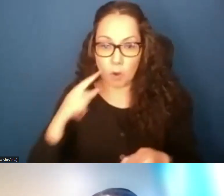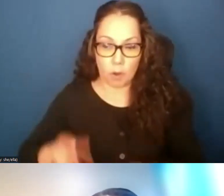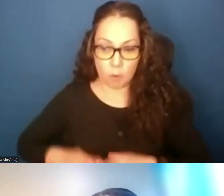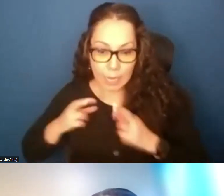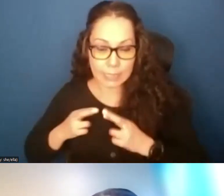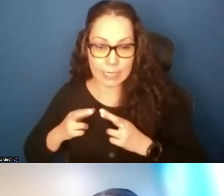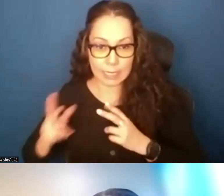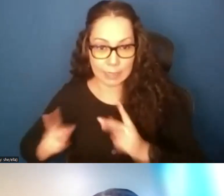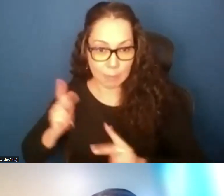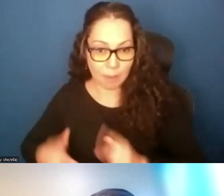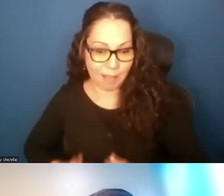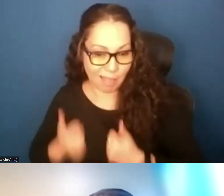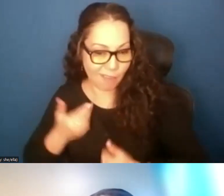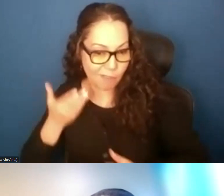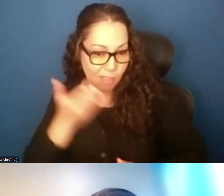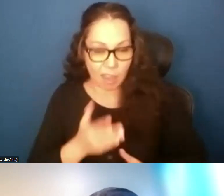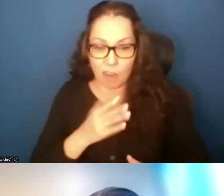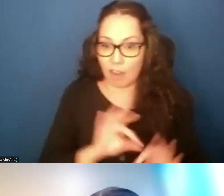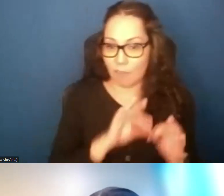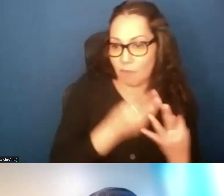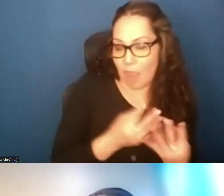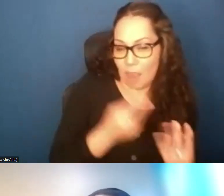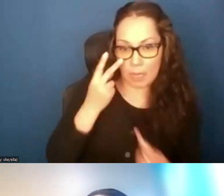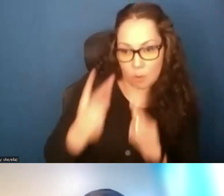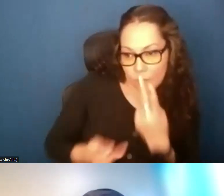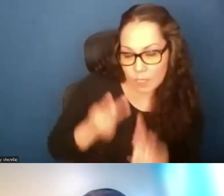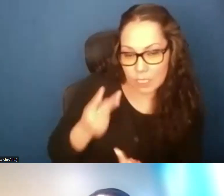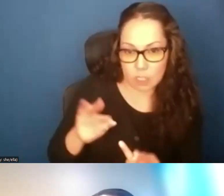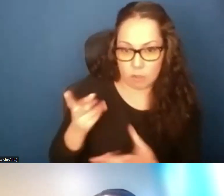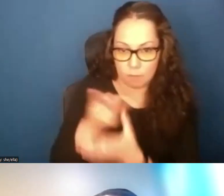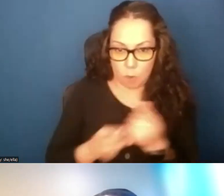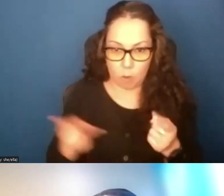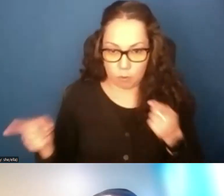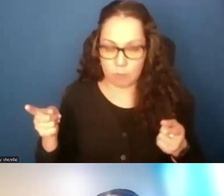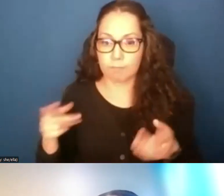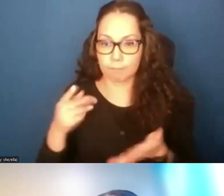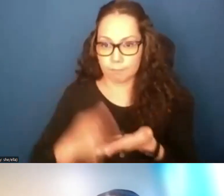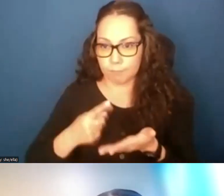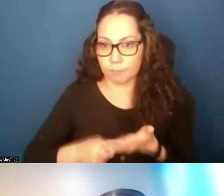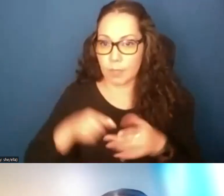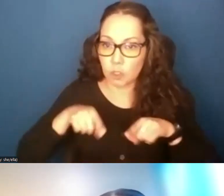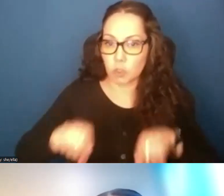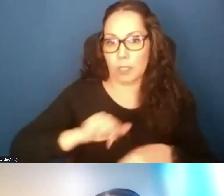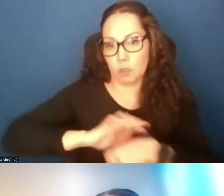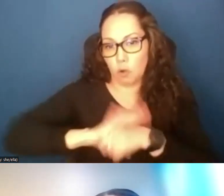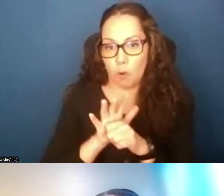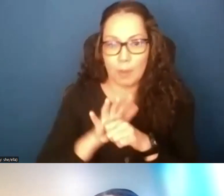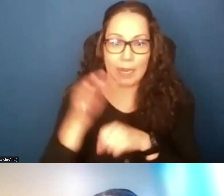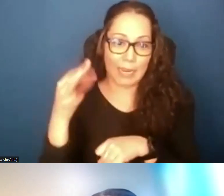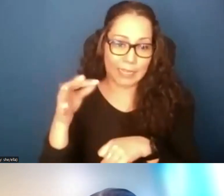about their experience with visitation generally and during the COVID-19 pandemic.